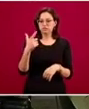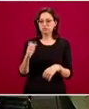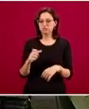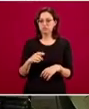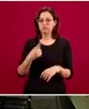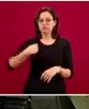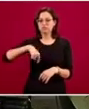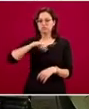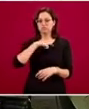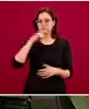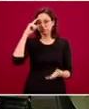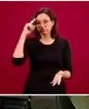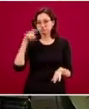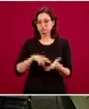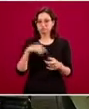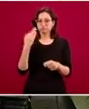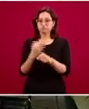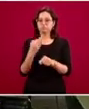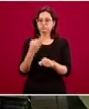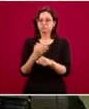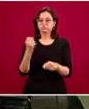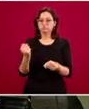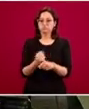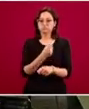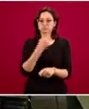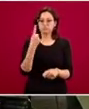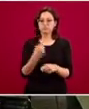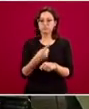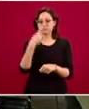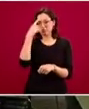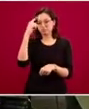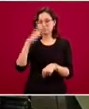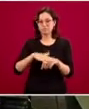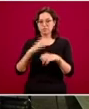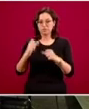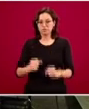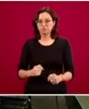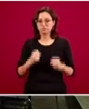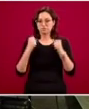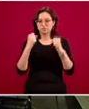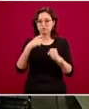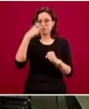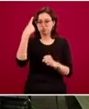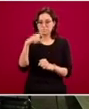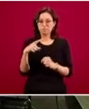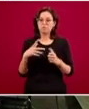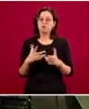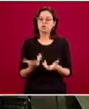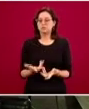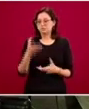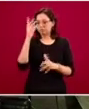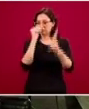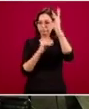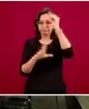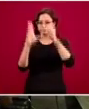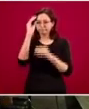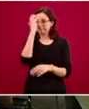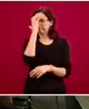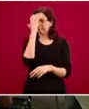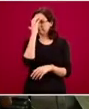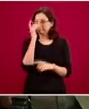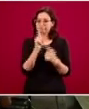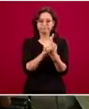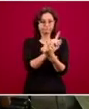González Olvera. We do believe this is a great opportunity to strengthen ourselves, to grow, to get to know